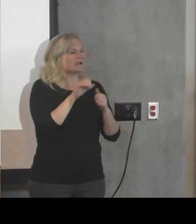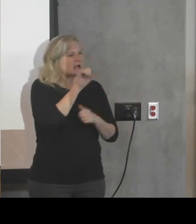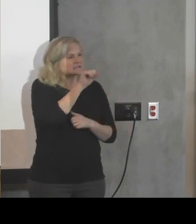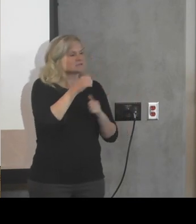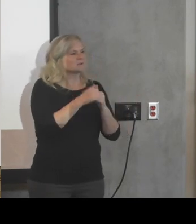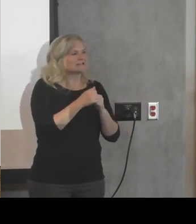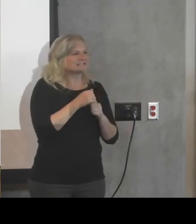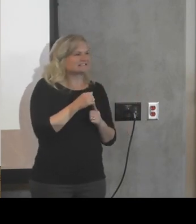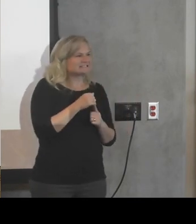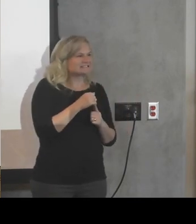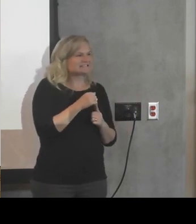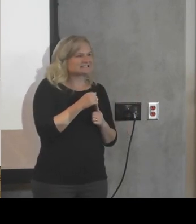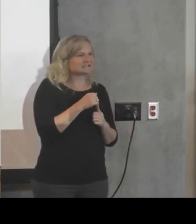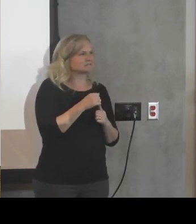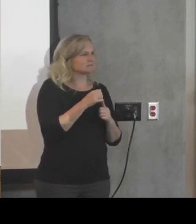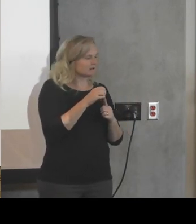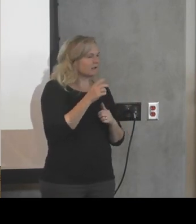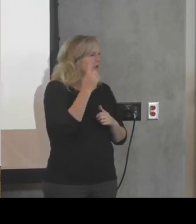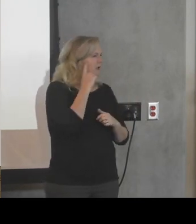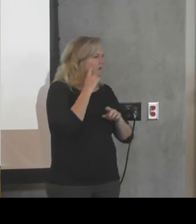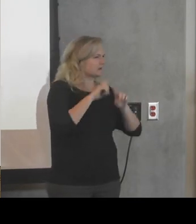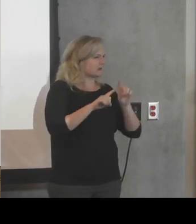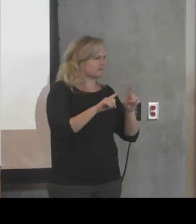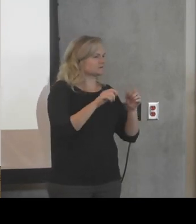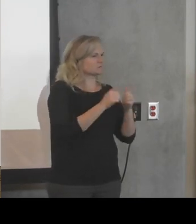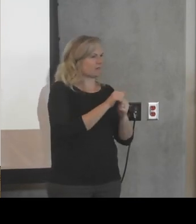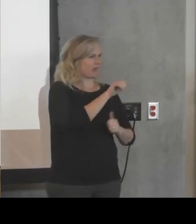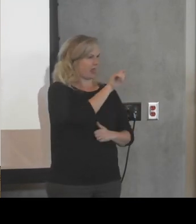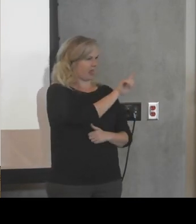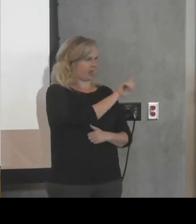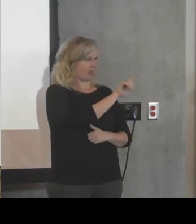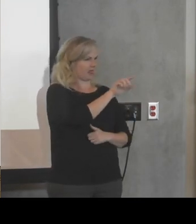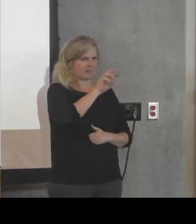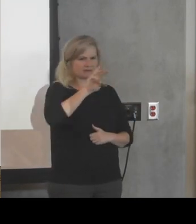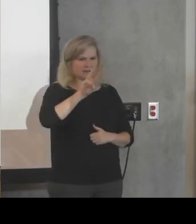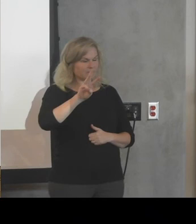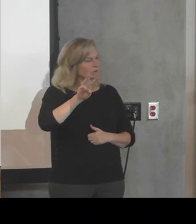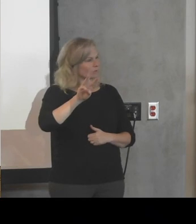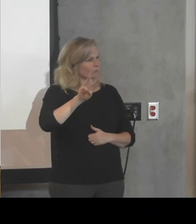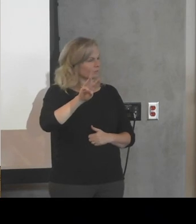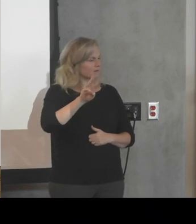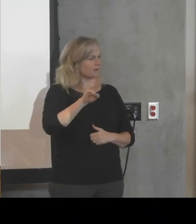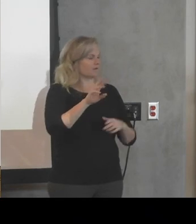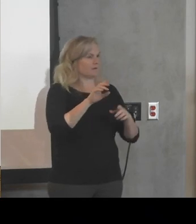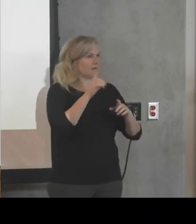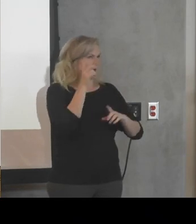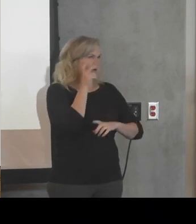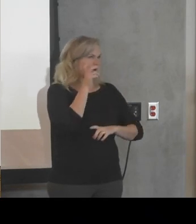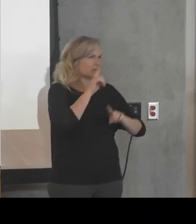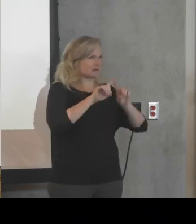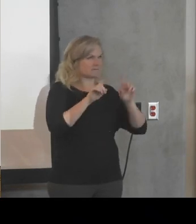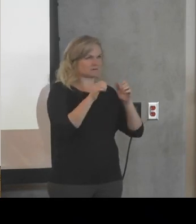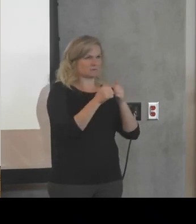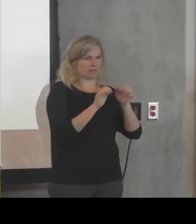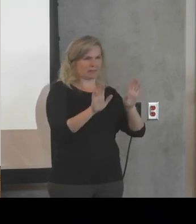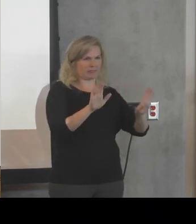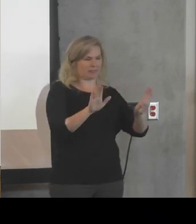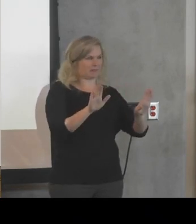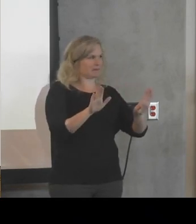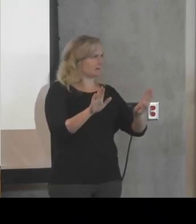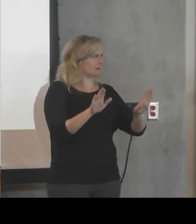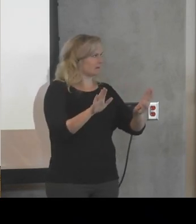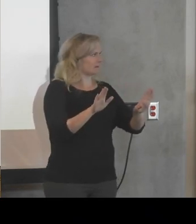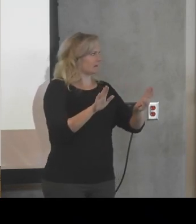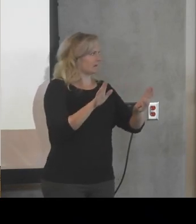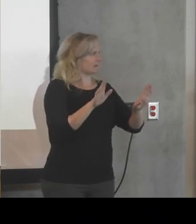closed. Hearing the difference between the L sound and the W sound. Hearing the difference between maybe a